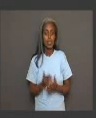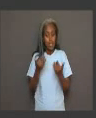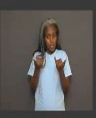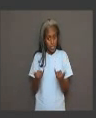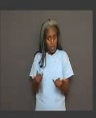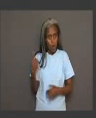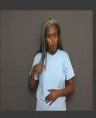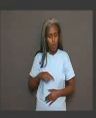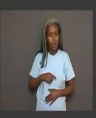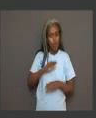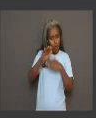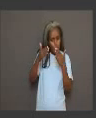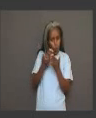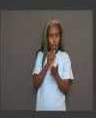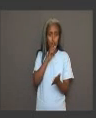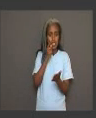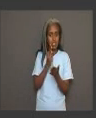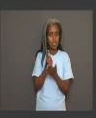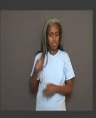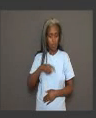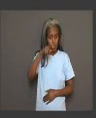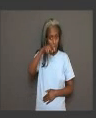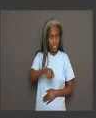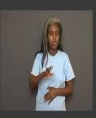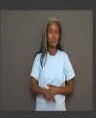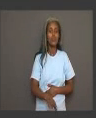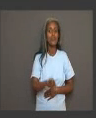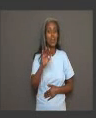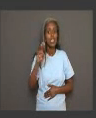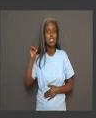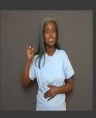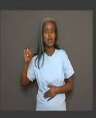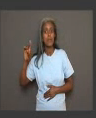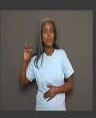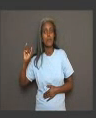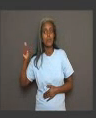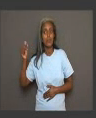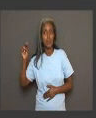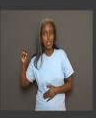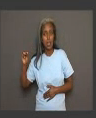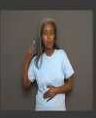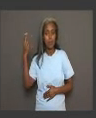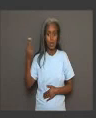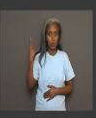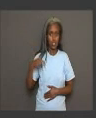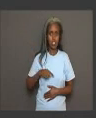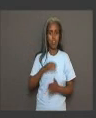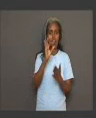Now we have all the data we need to find the median by using our formula.